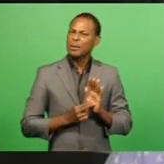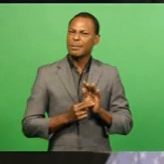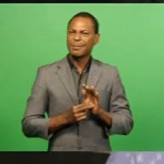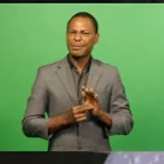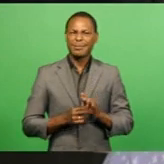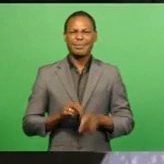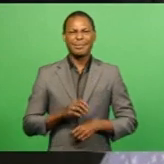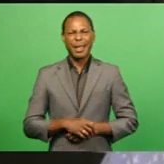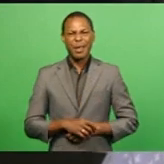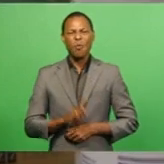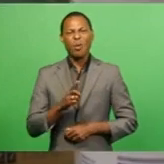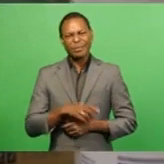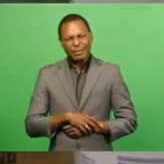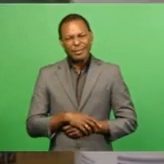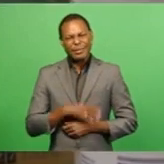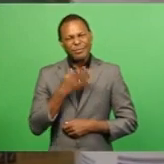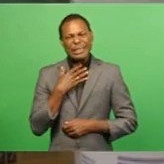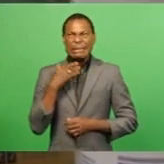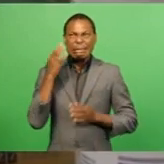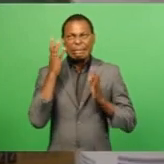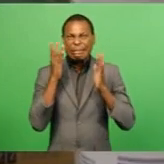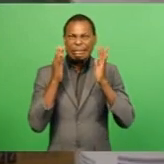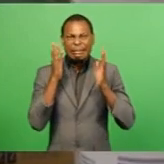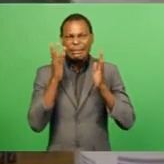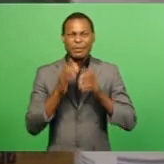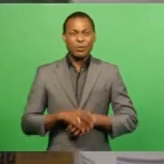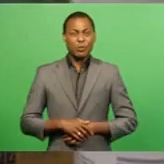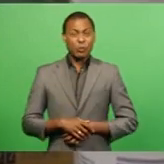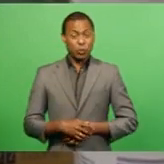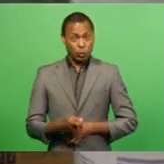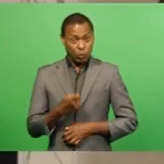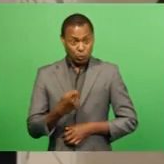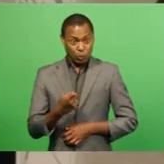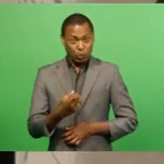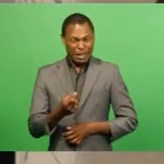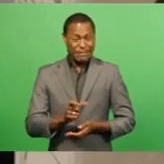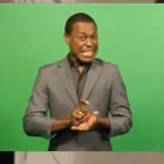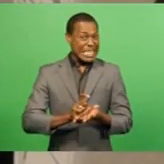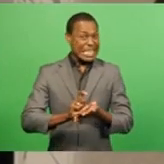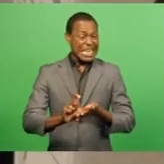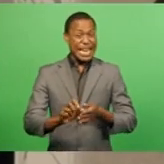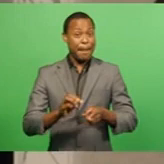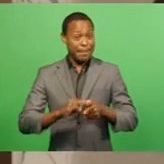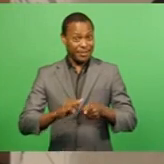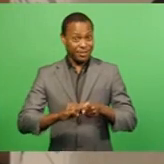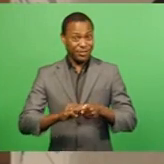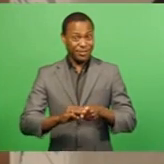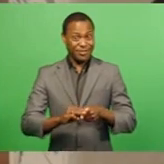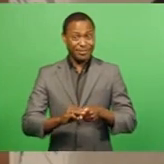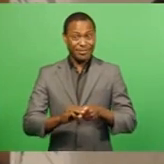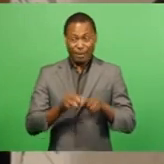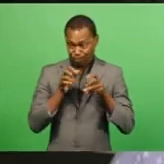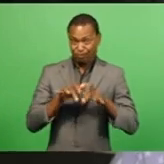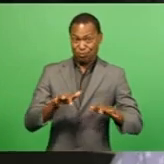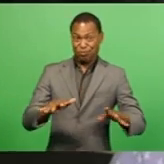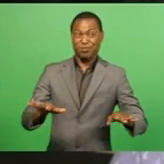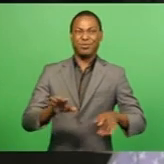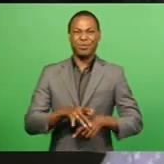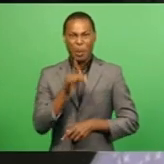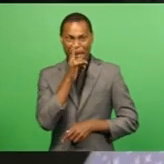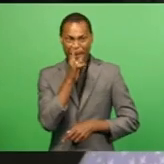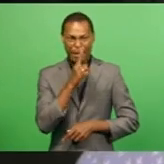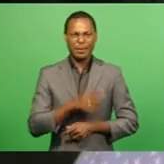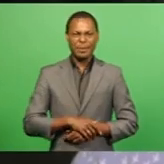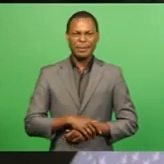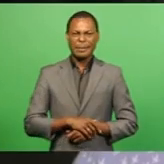voice concerns, and so the sooner we get clear messages out to people to educate them and to, of course, also